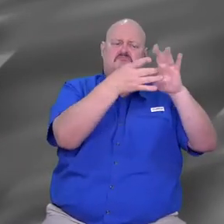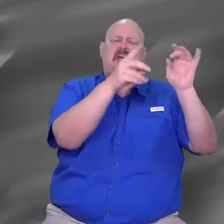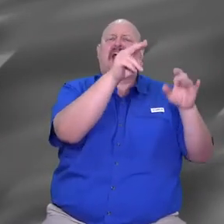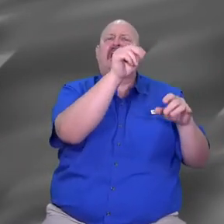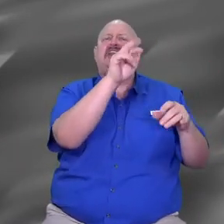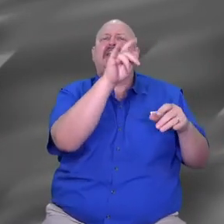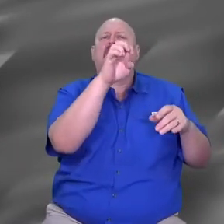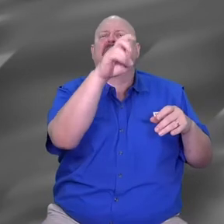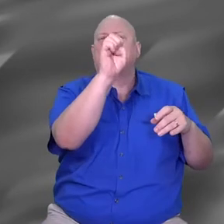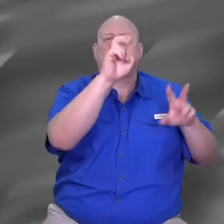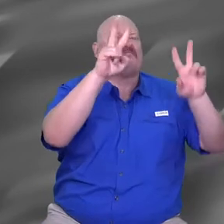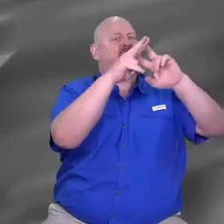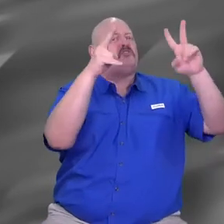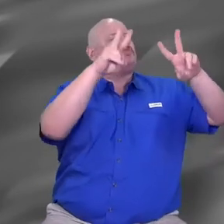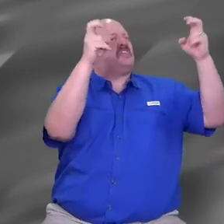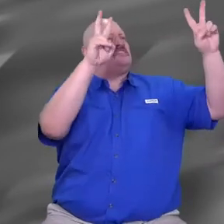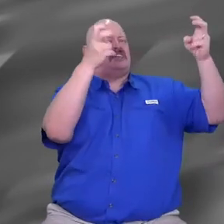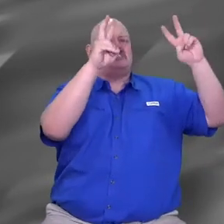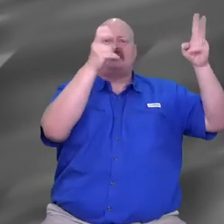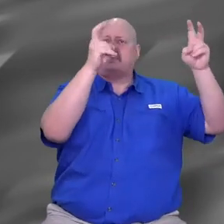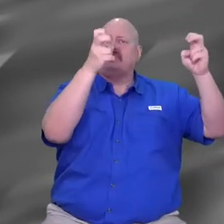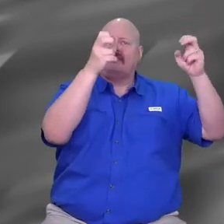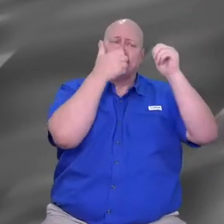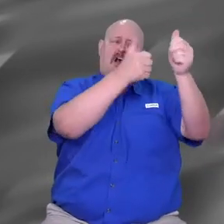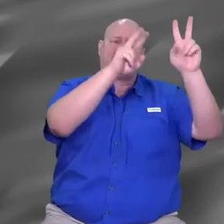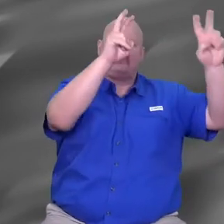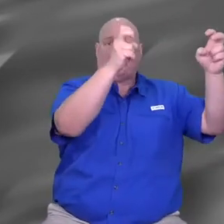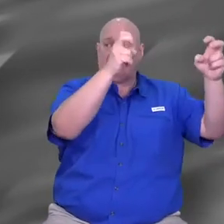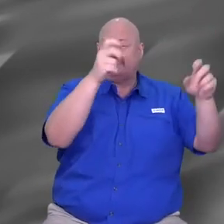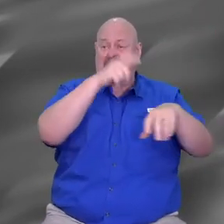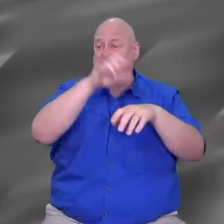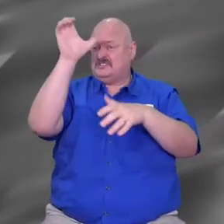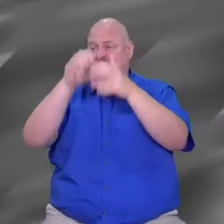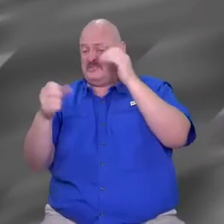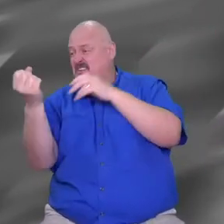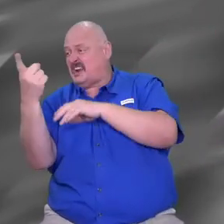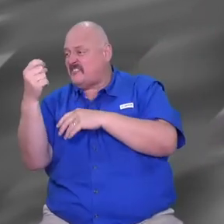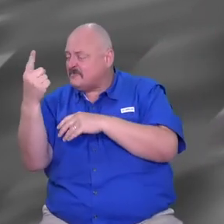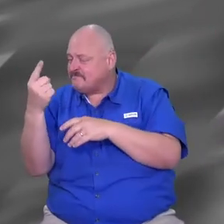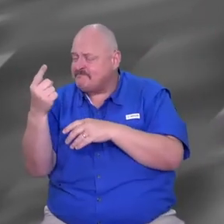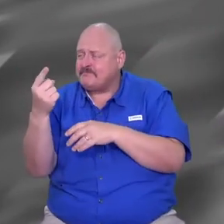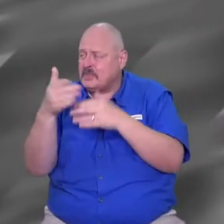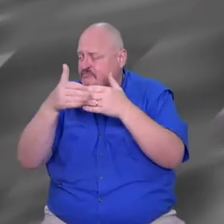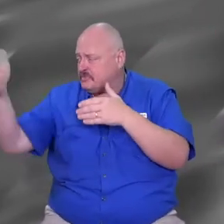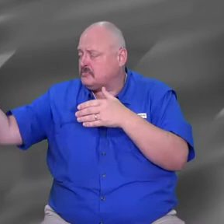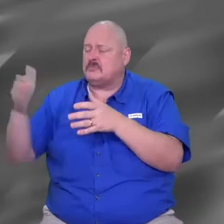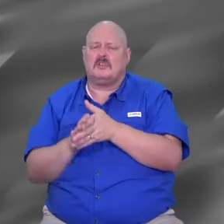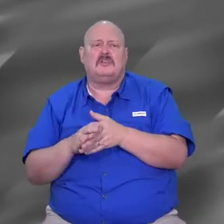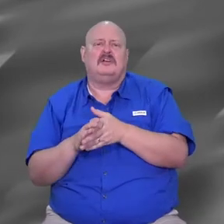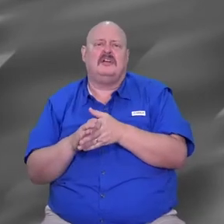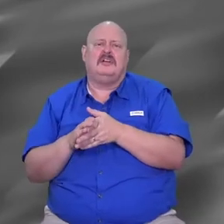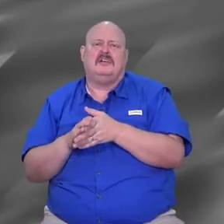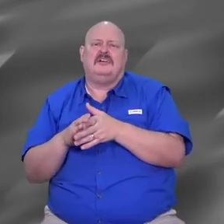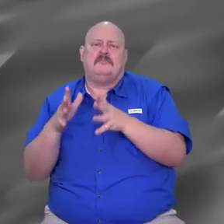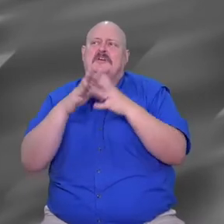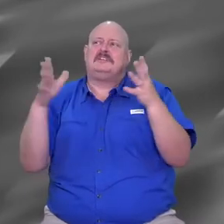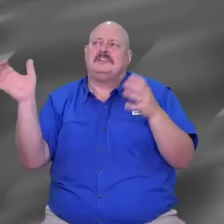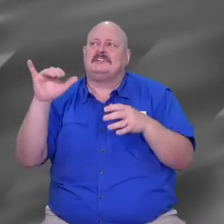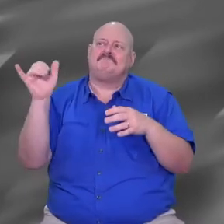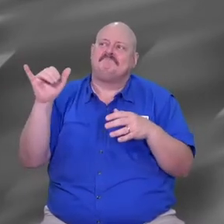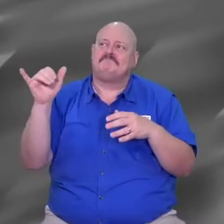They're thematic. You can kind of follow along. By the time you hit chapter 11, it is very much